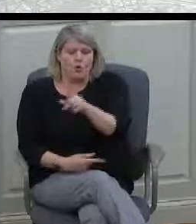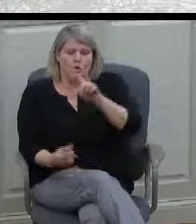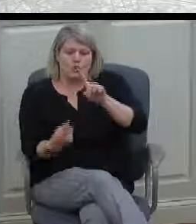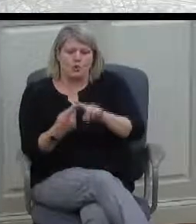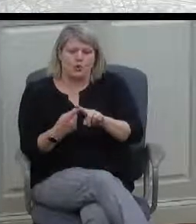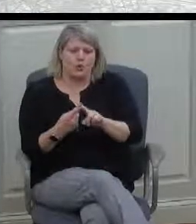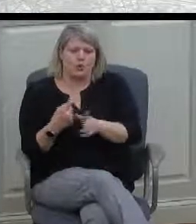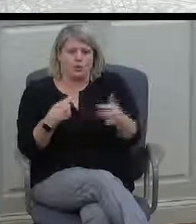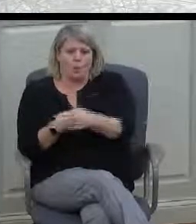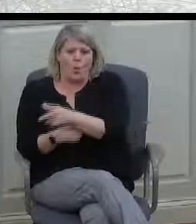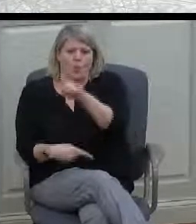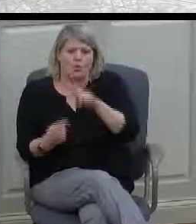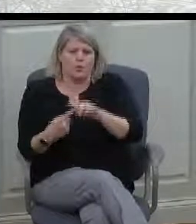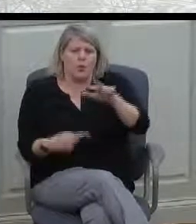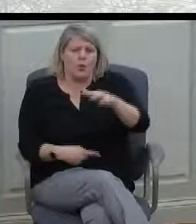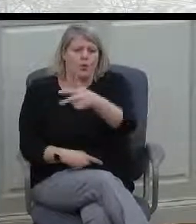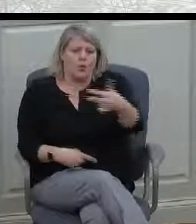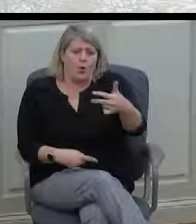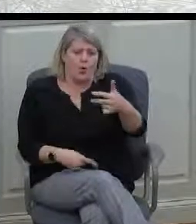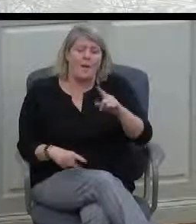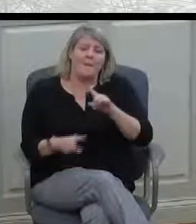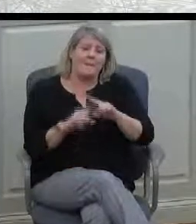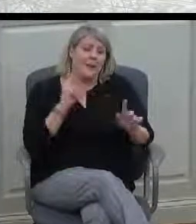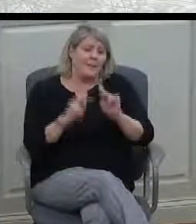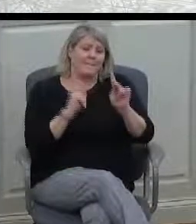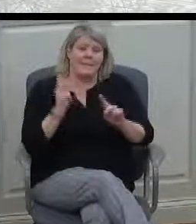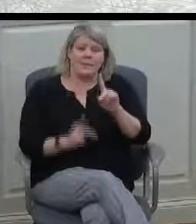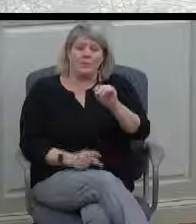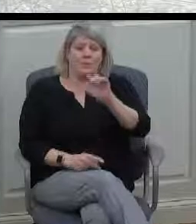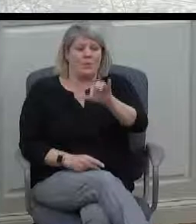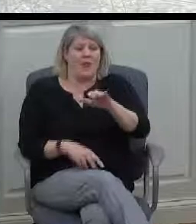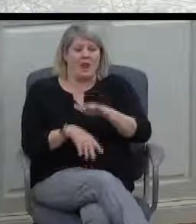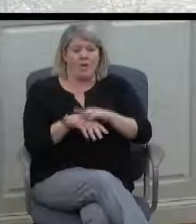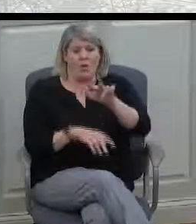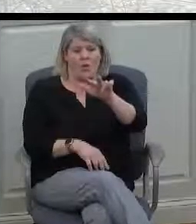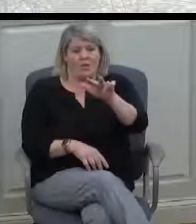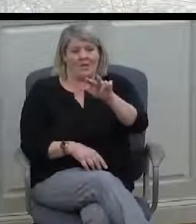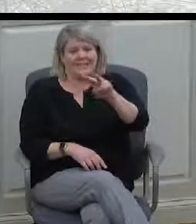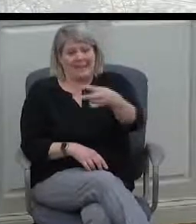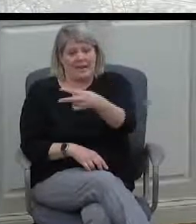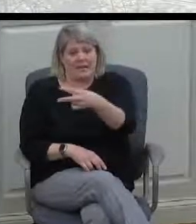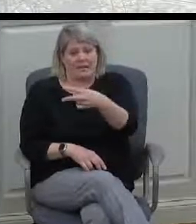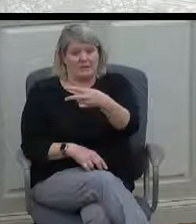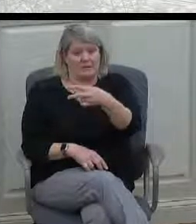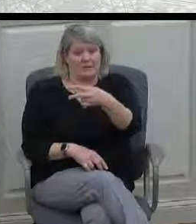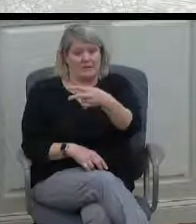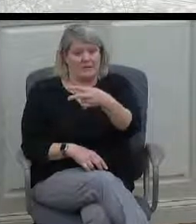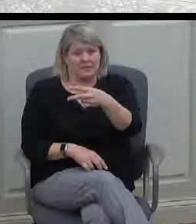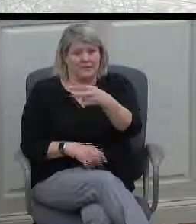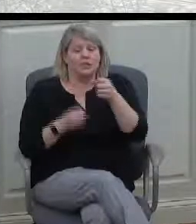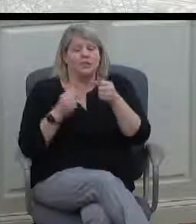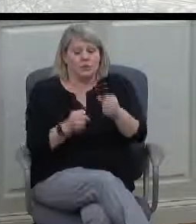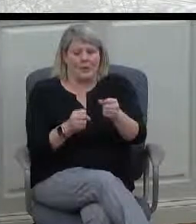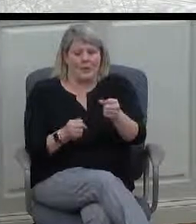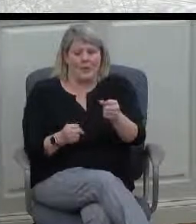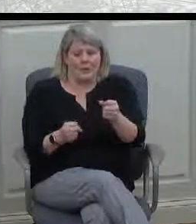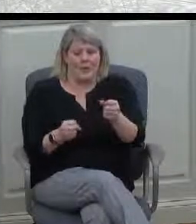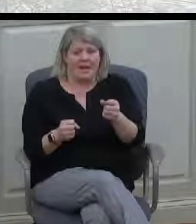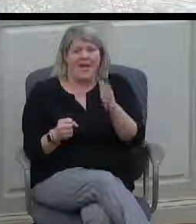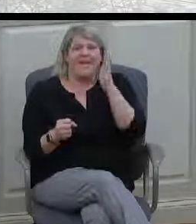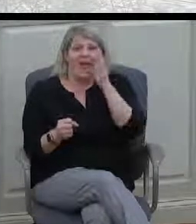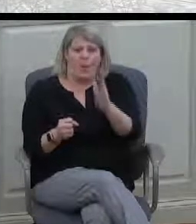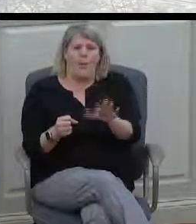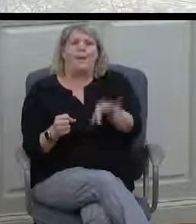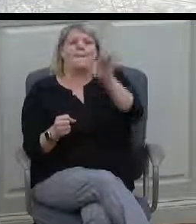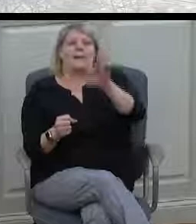to think, people will choose to do that. But they do it now on Second Street. When you look at the traffic counts, they're doing that. They're choosing Second Street if just by nature